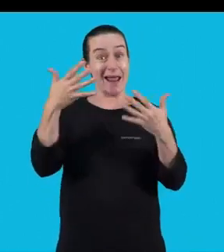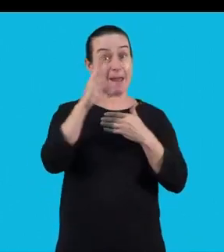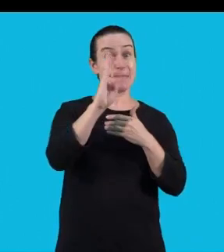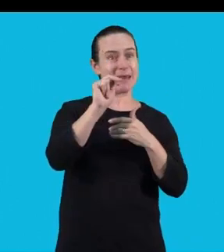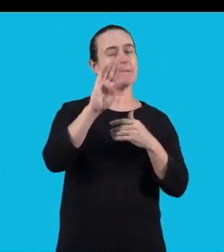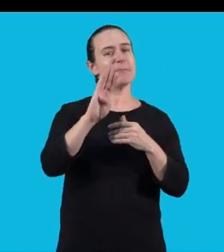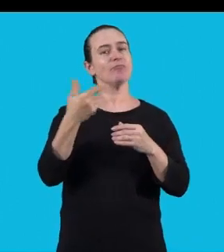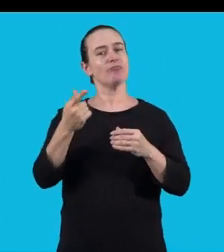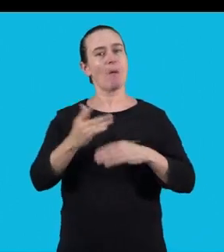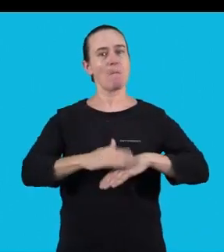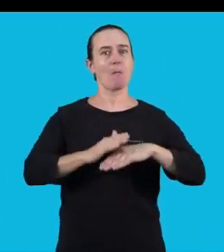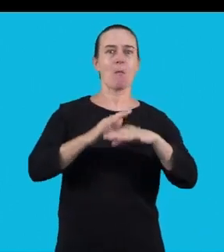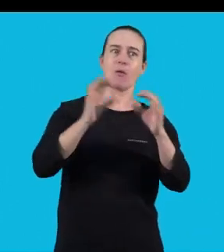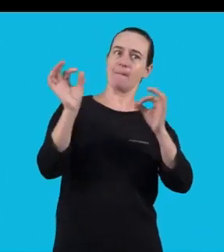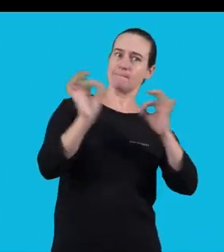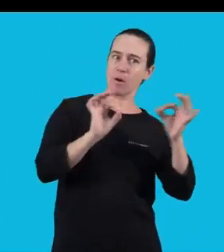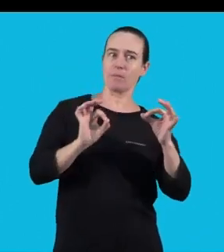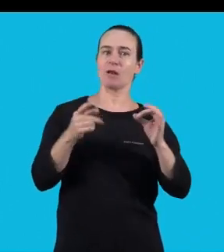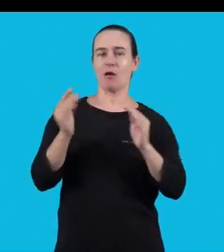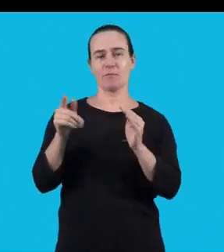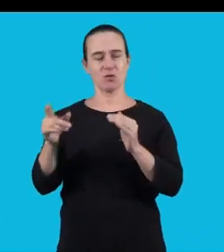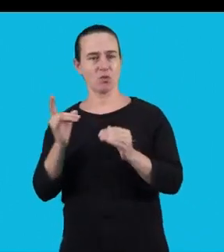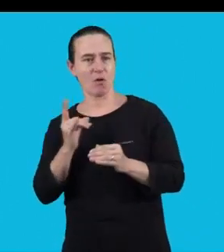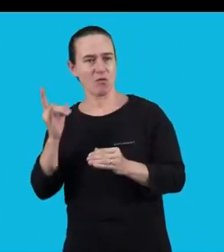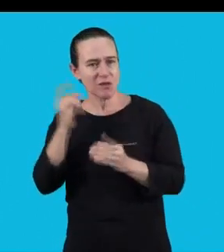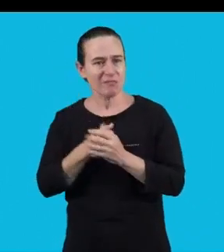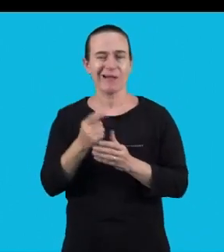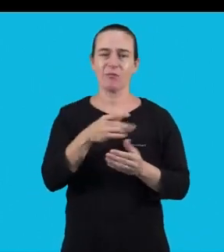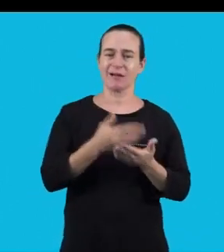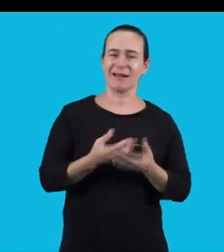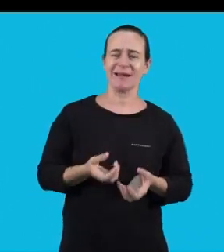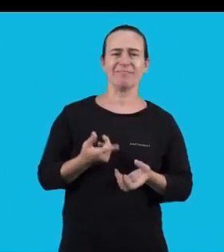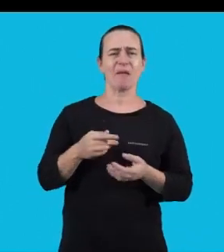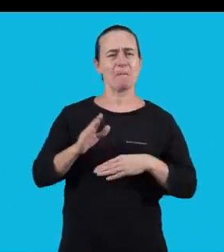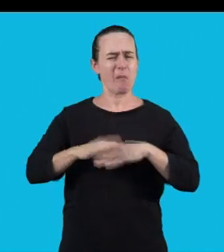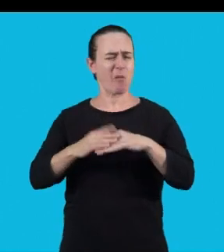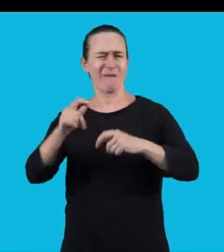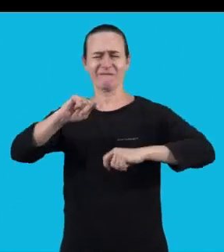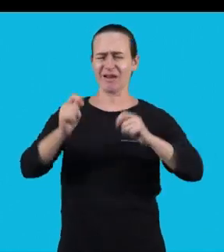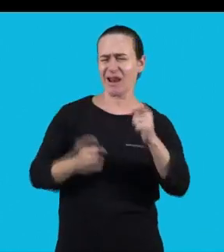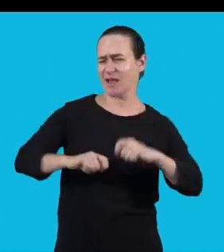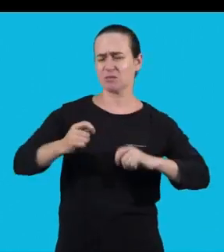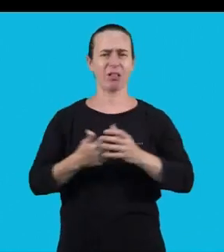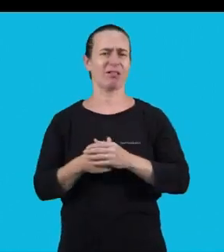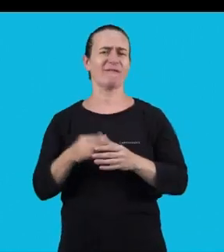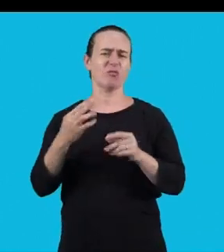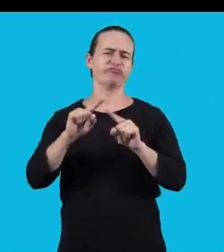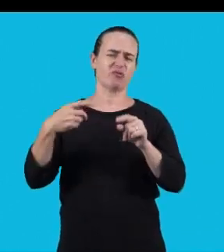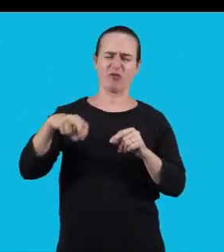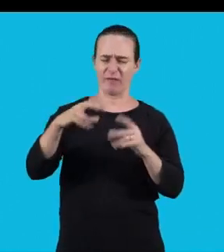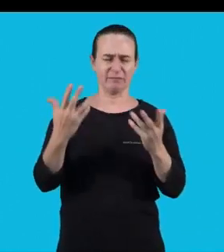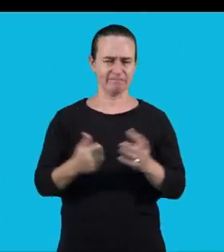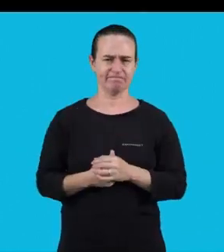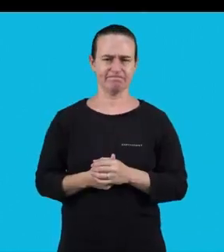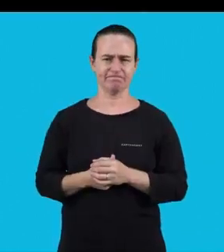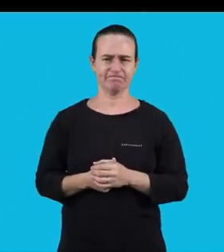have boomed in popularity and how they offer rentals that are flexible and it's for adventure travelers, etc.